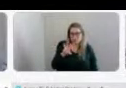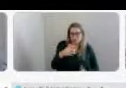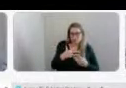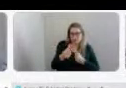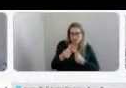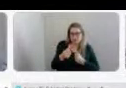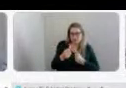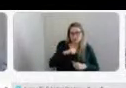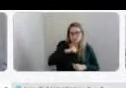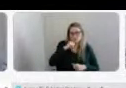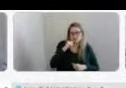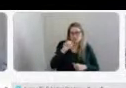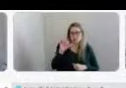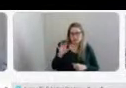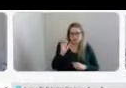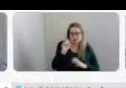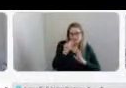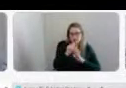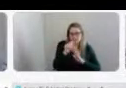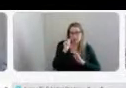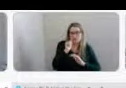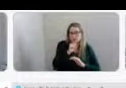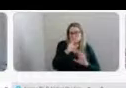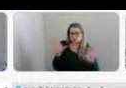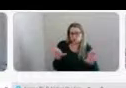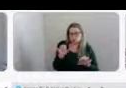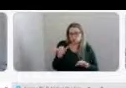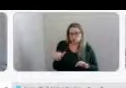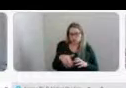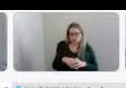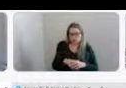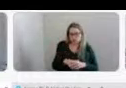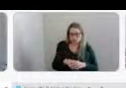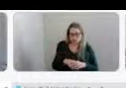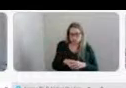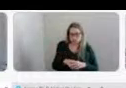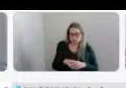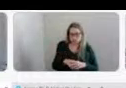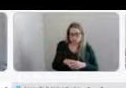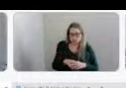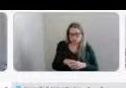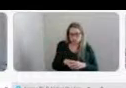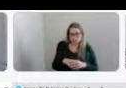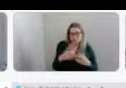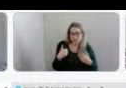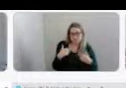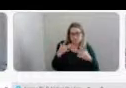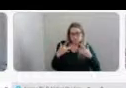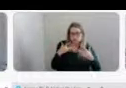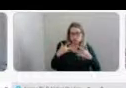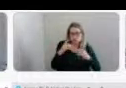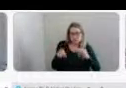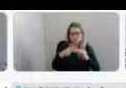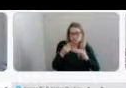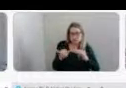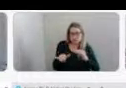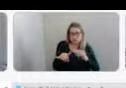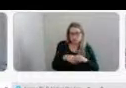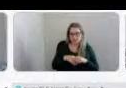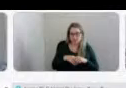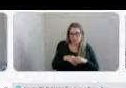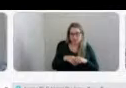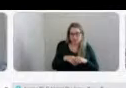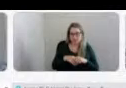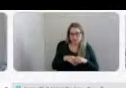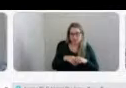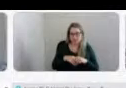proud that arizona had done so but a few turns of the wheeled on the road i've got some concerns about that uh it's been said by people